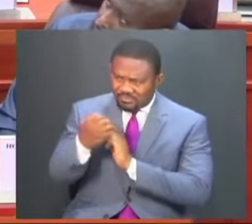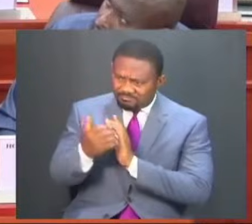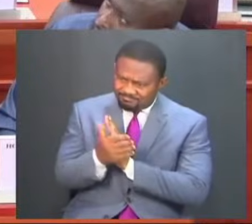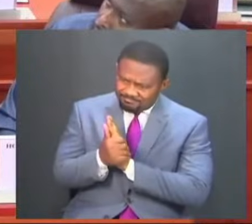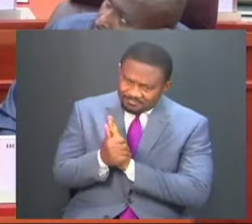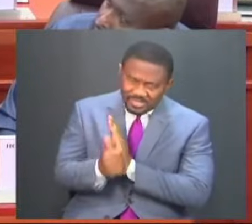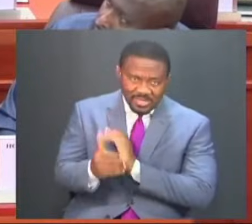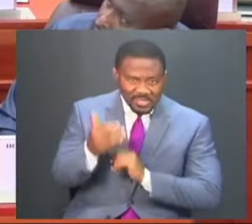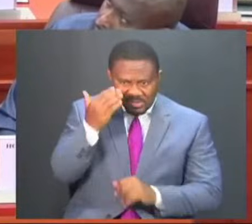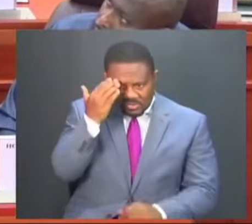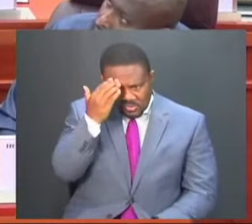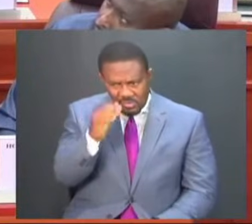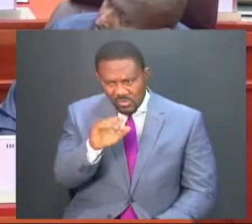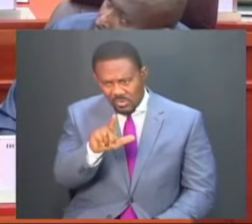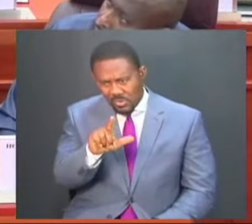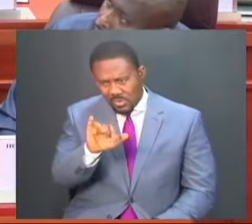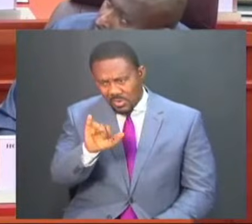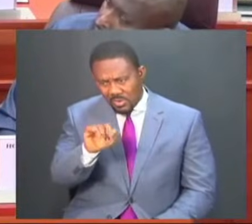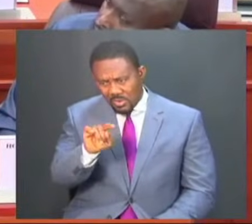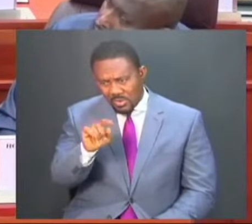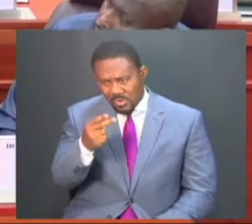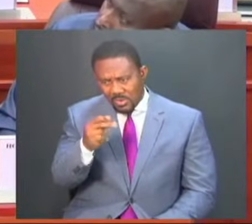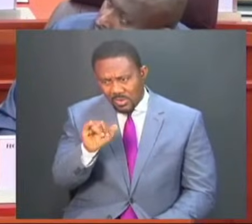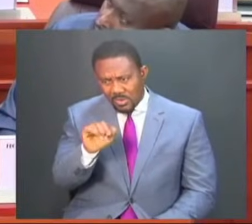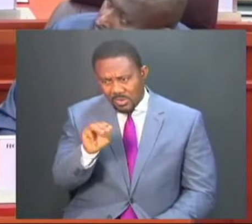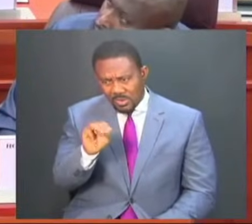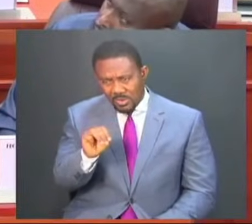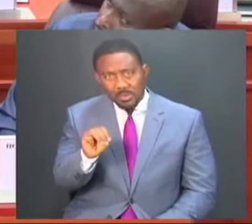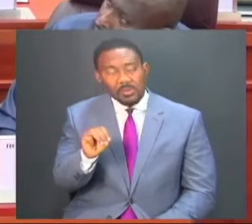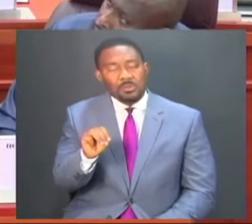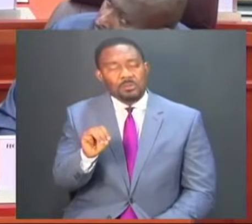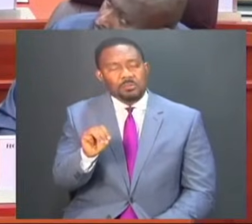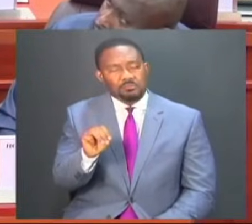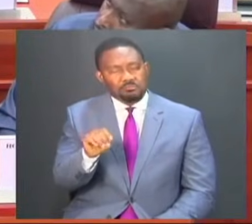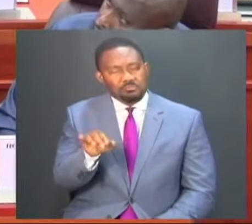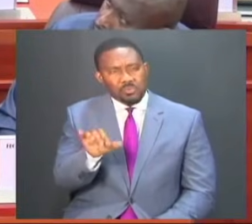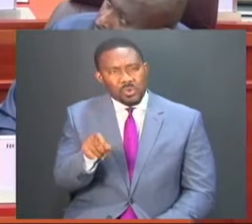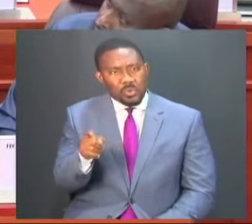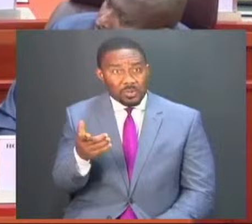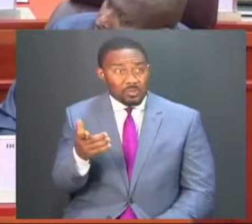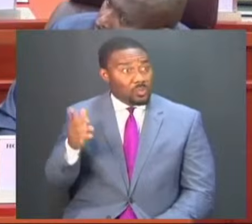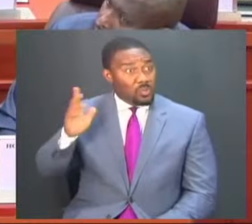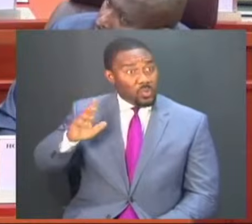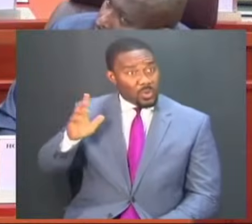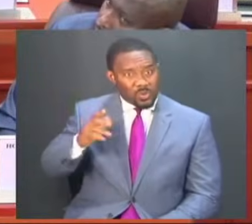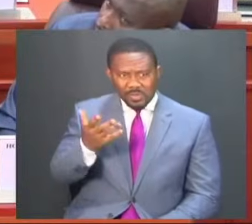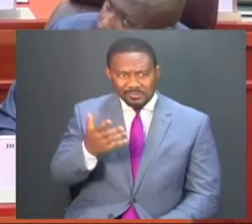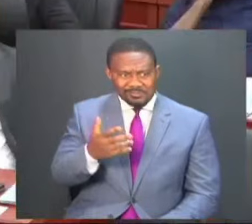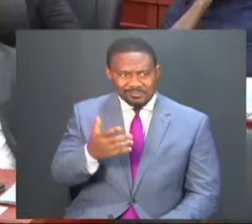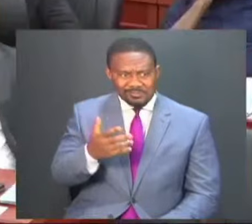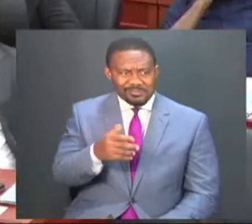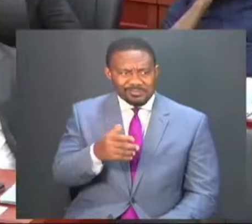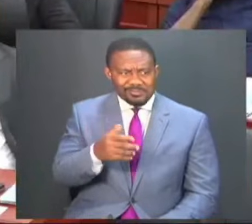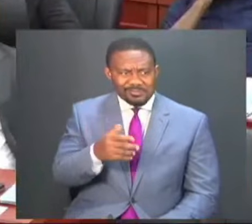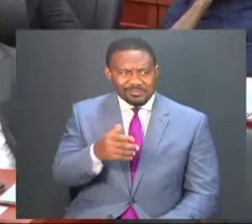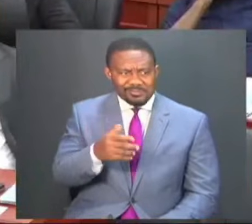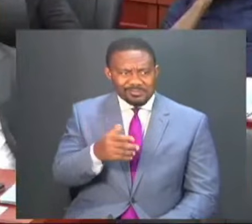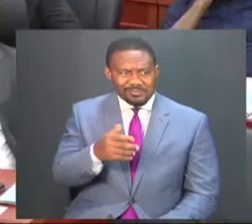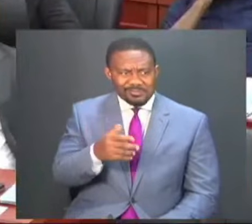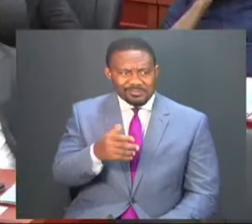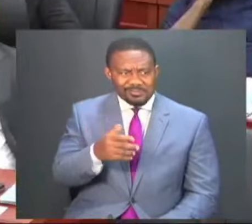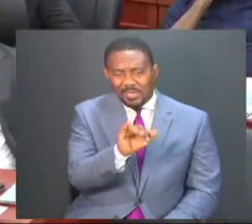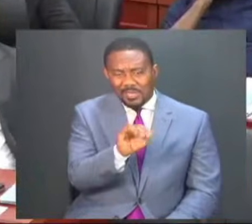lithium. Ghana, after the independence, our per capita income was same as Indonesia. Indonesia has 10 round